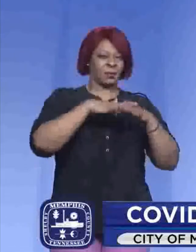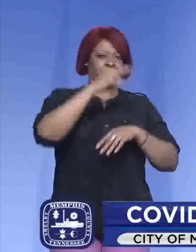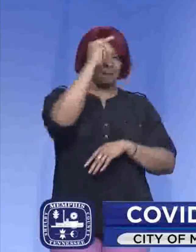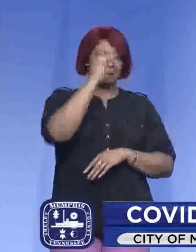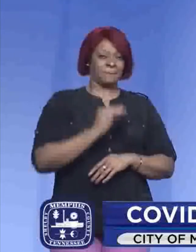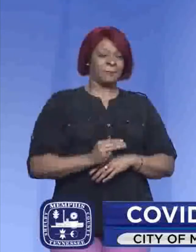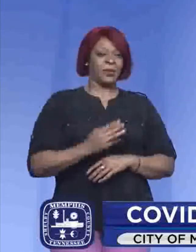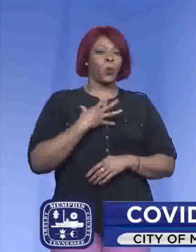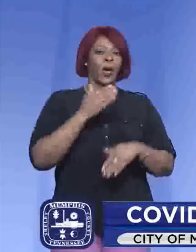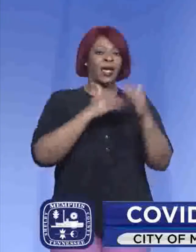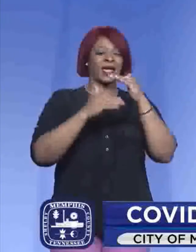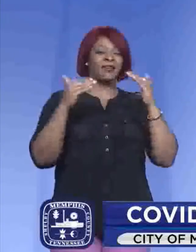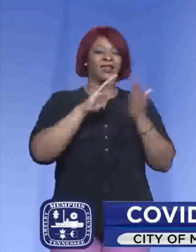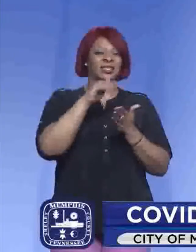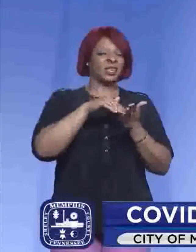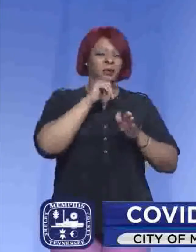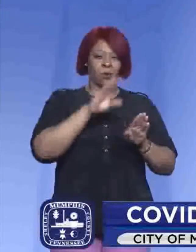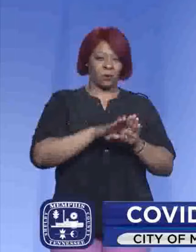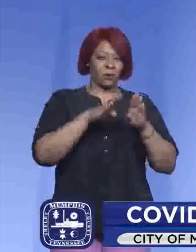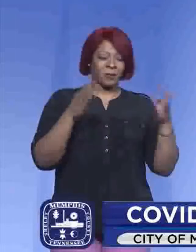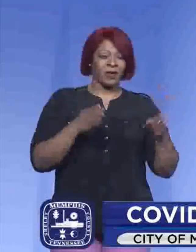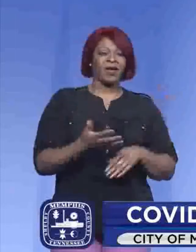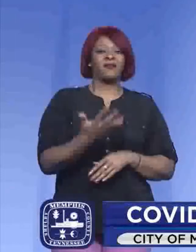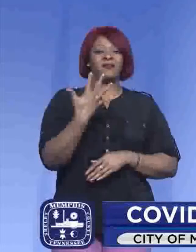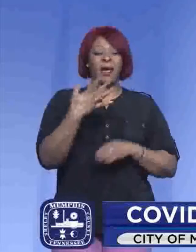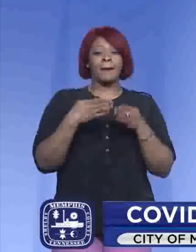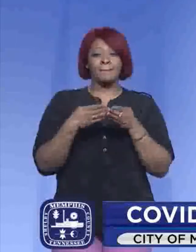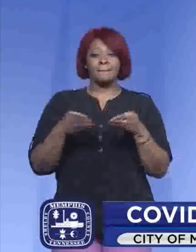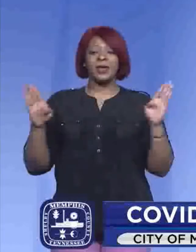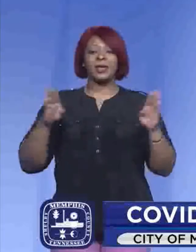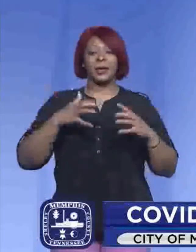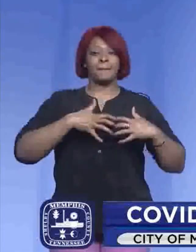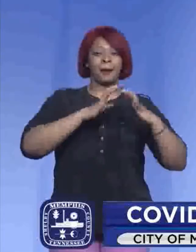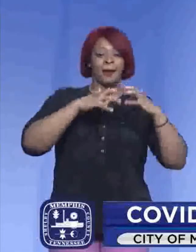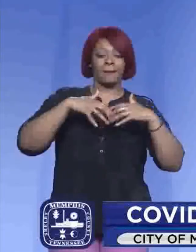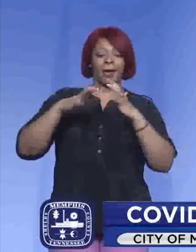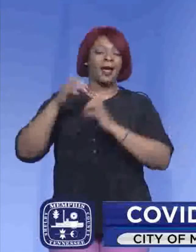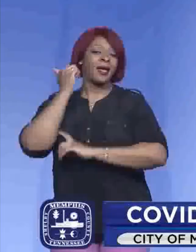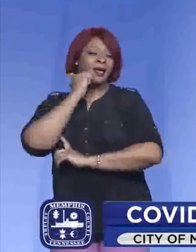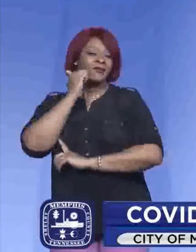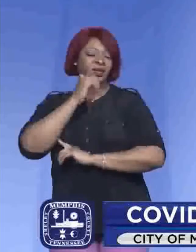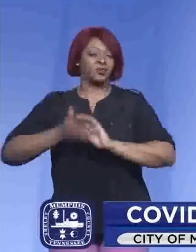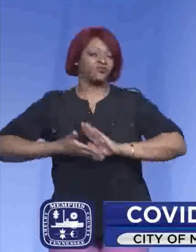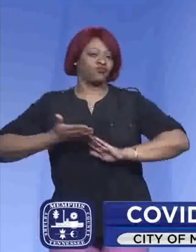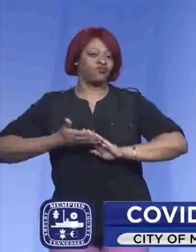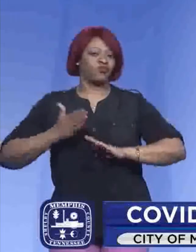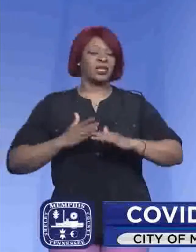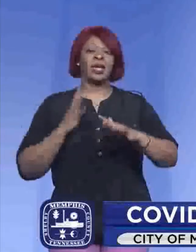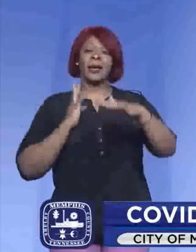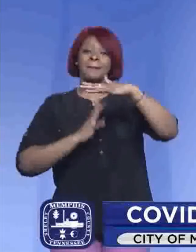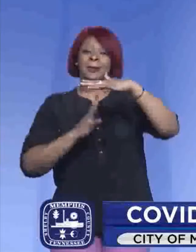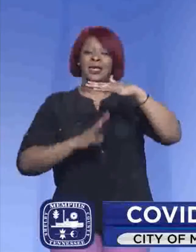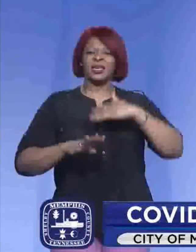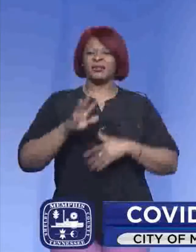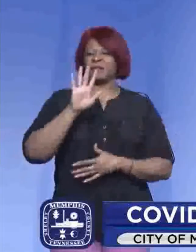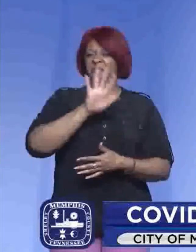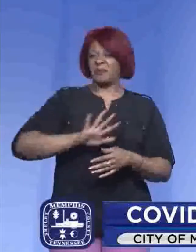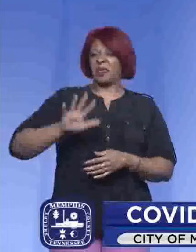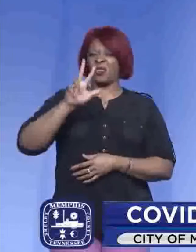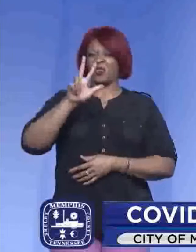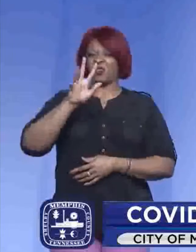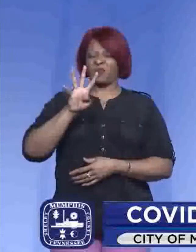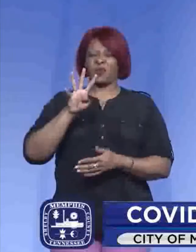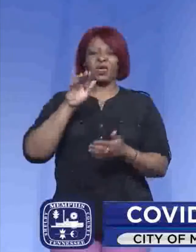when the Whitehaven site is not open. So 5 public pods each and every day. The capacity of that is about